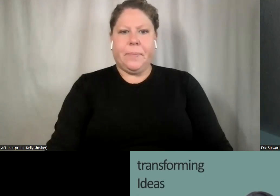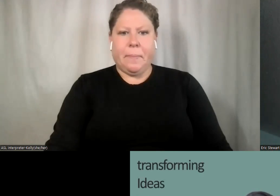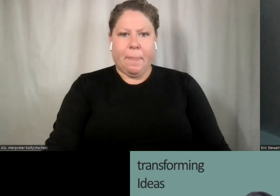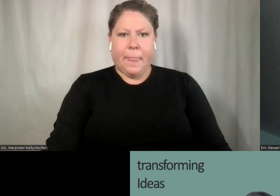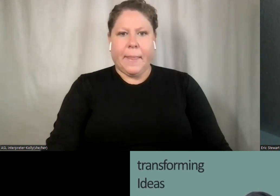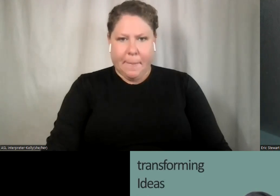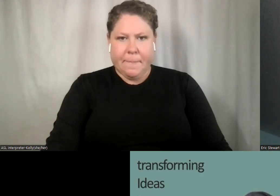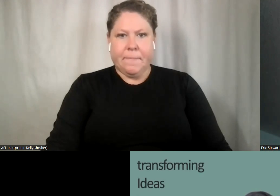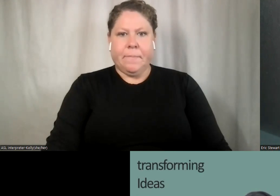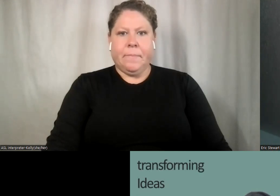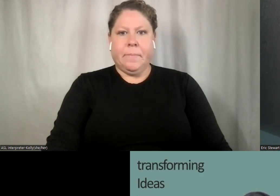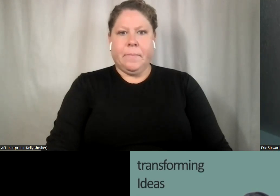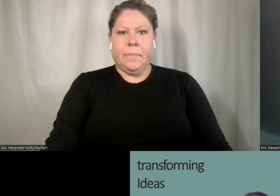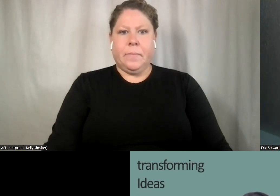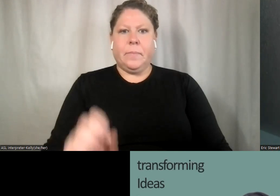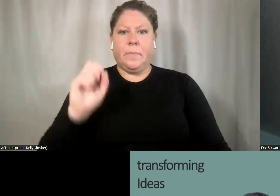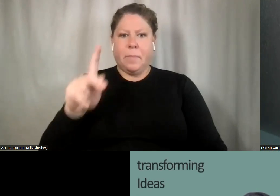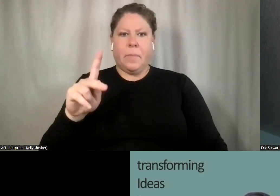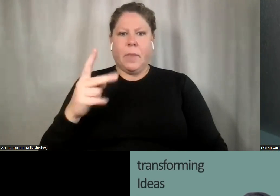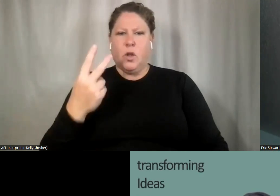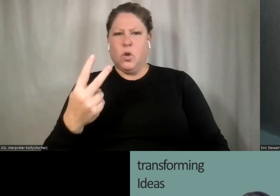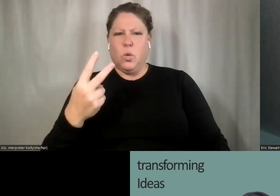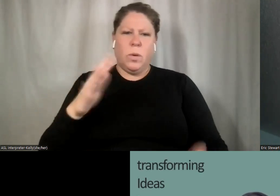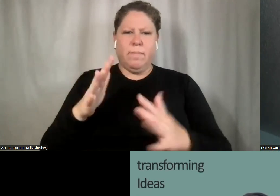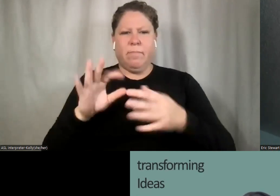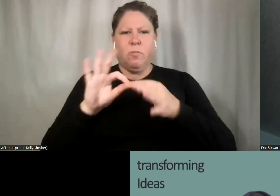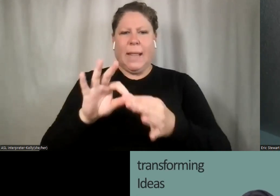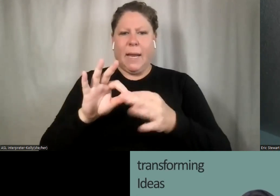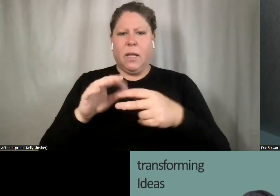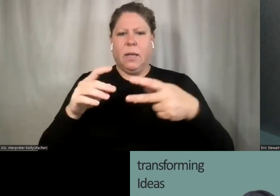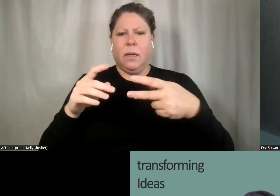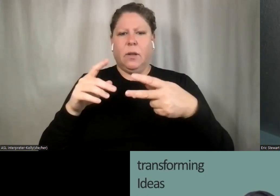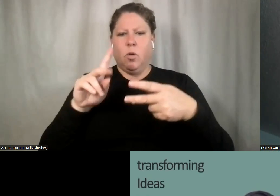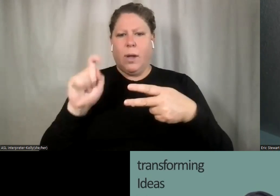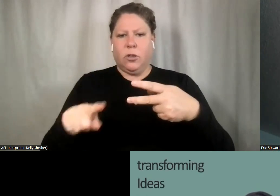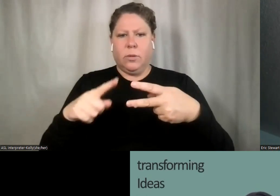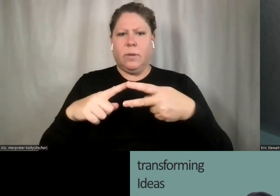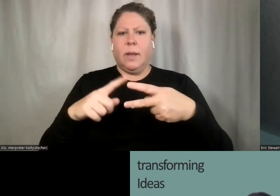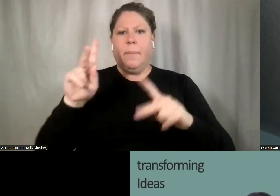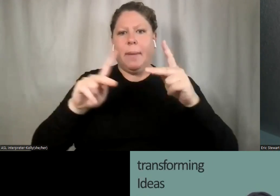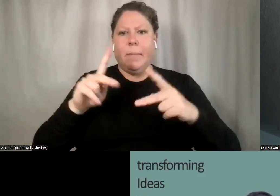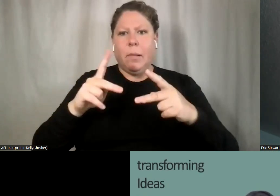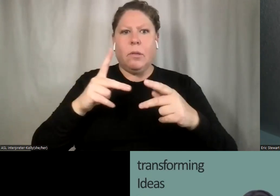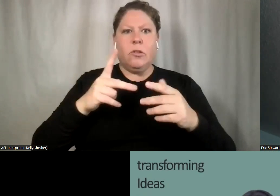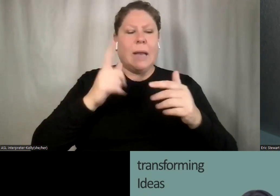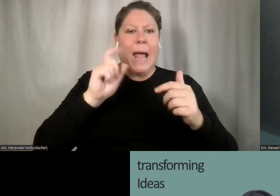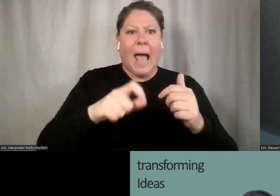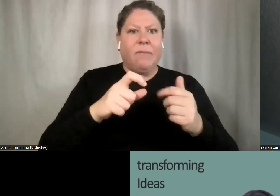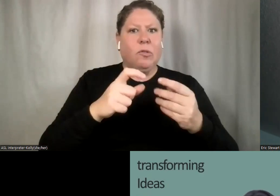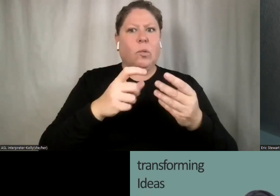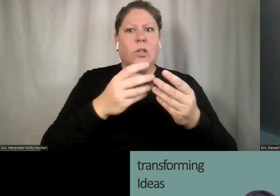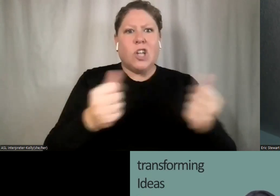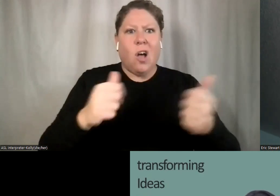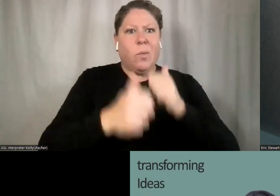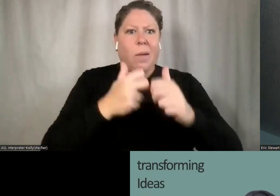Thank you. All right, so we've got two sort of related questions. The first one is people are so buried in day-to-day firefighting that it's tough to